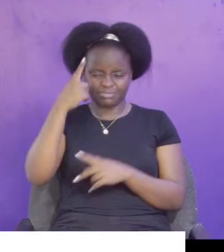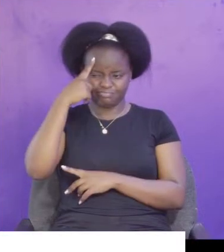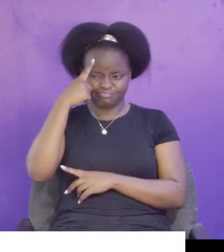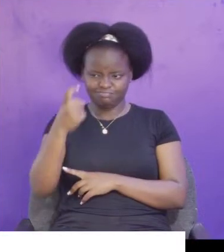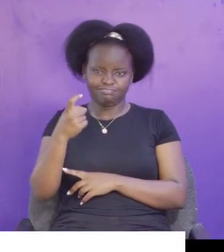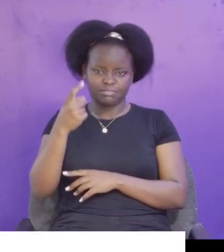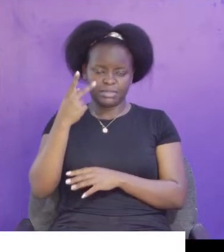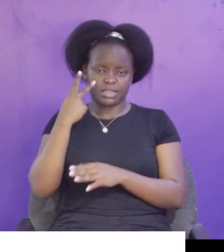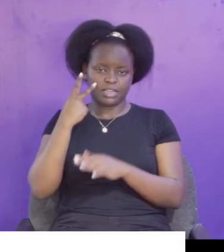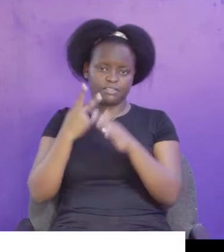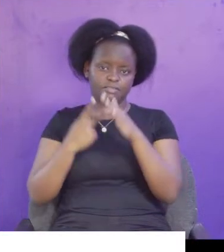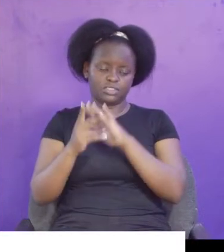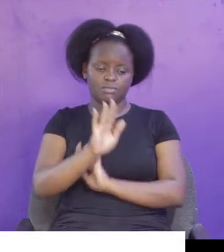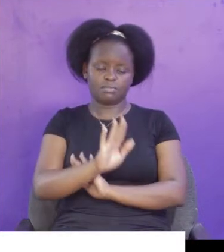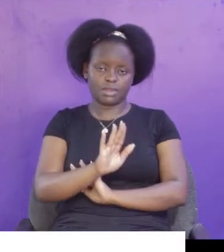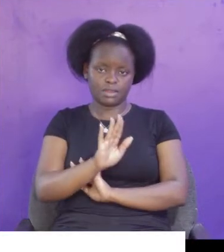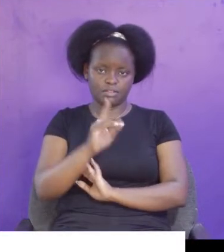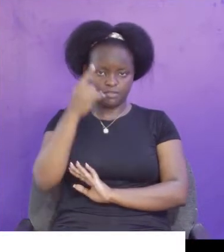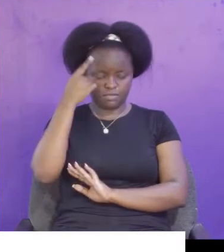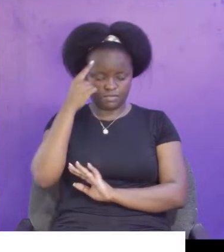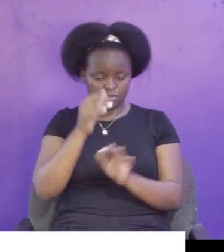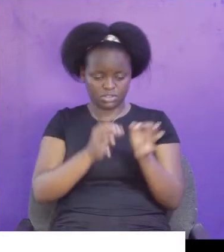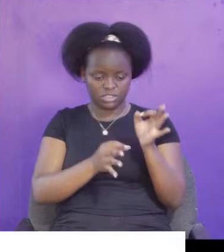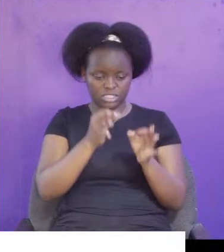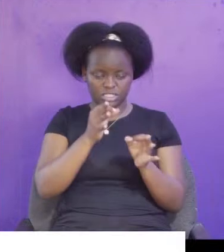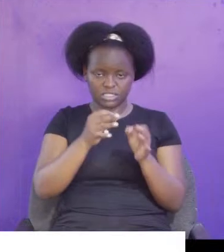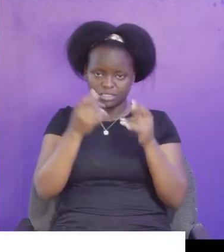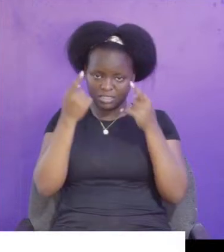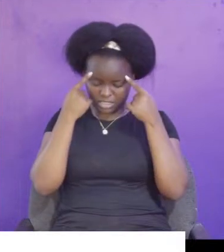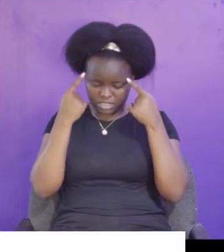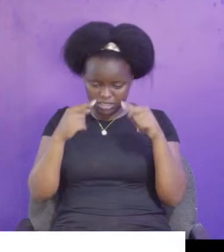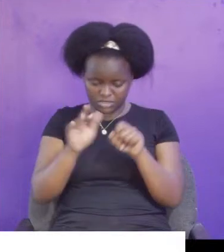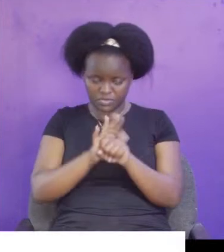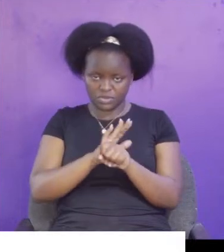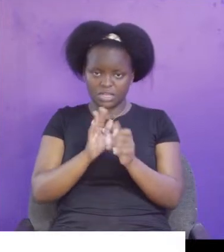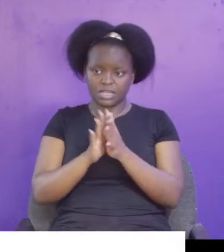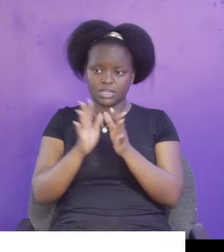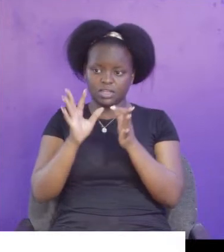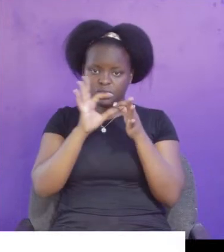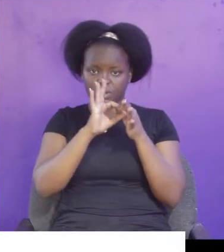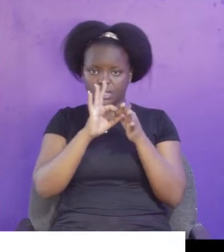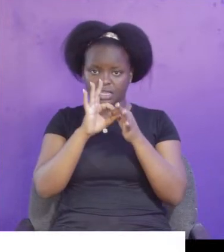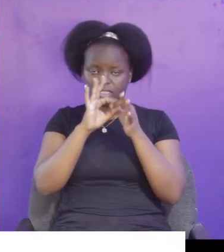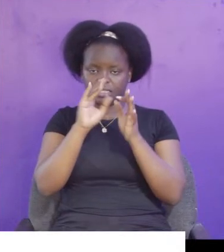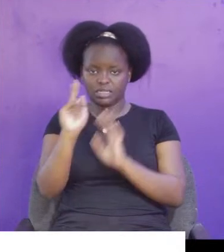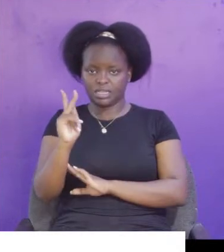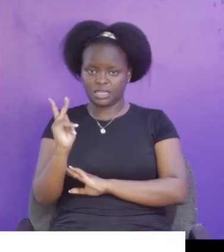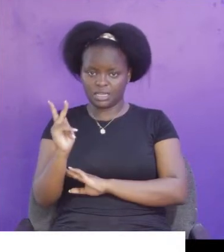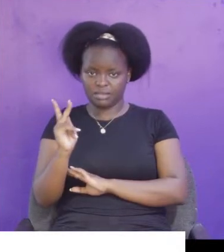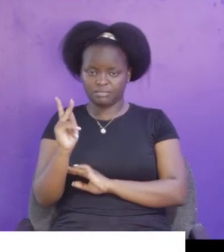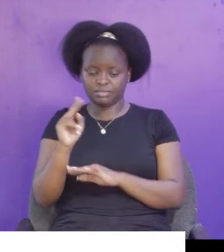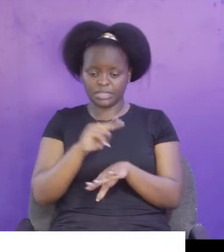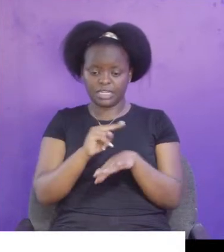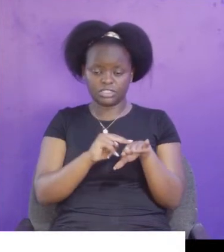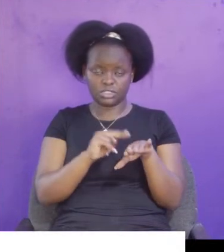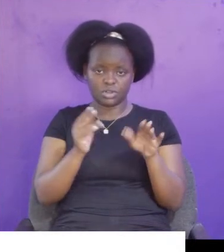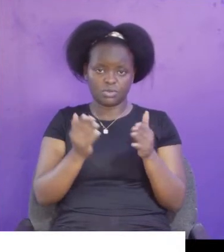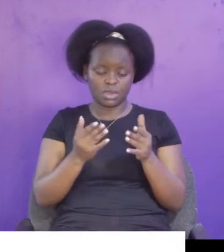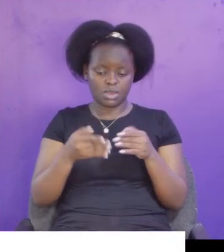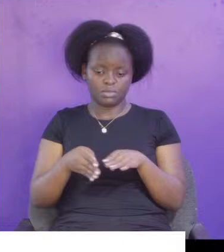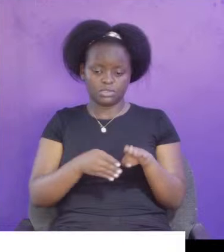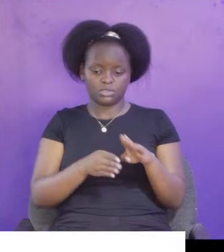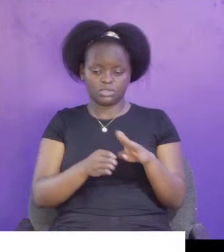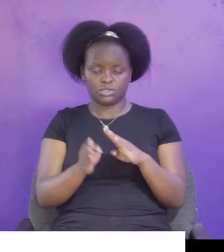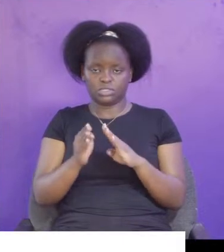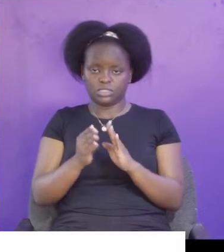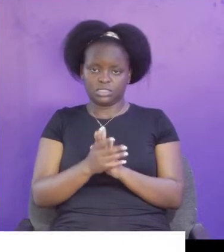for a just, prosperous, and united Kenya, a nation where opportunity belonged